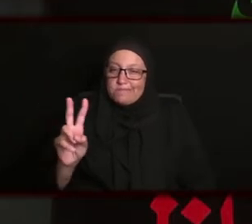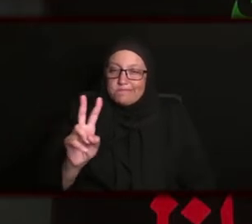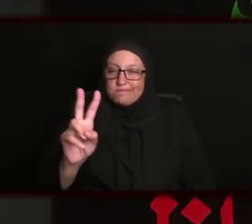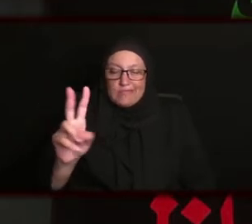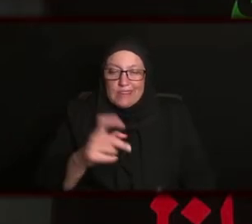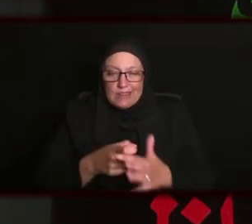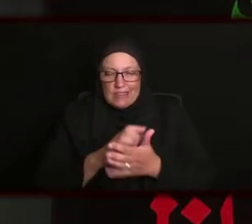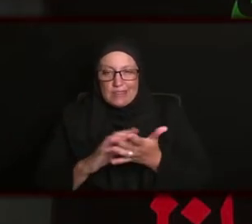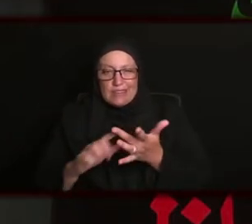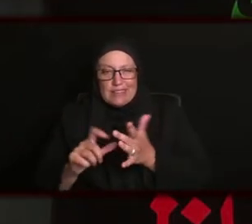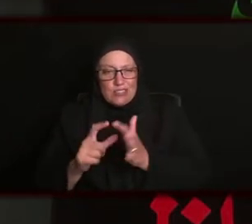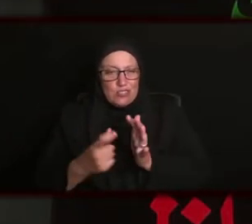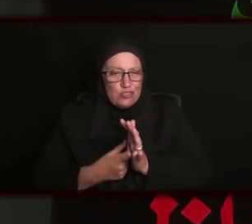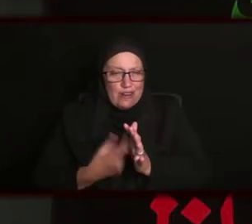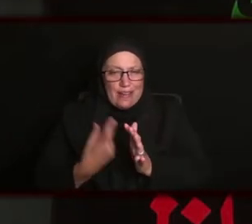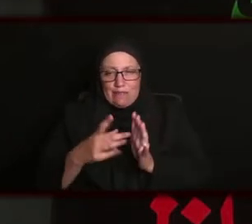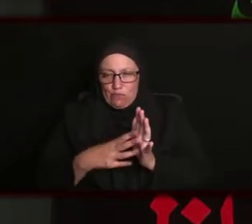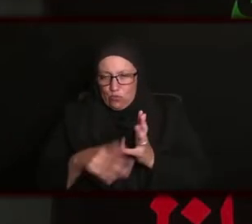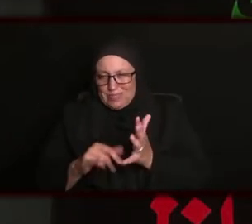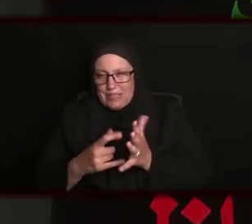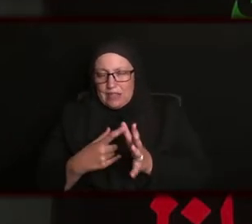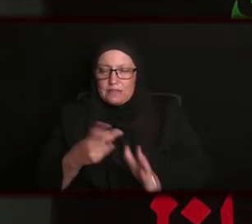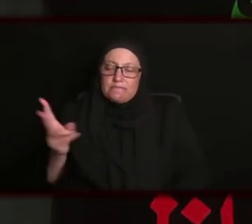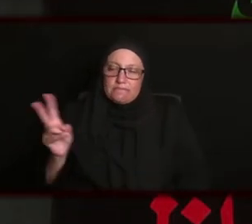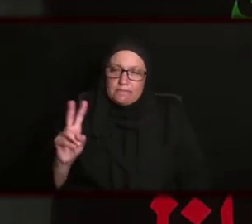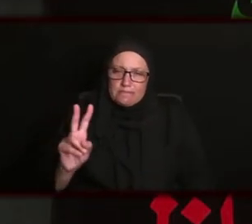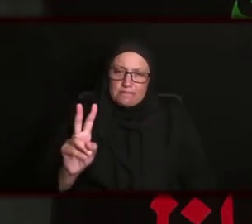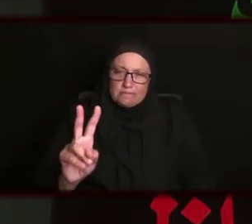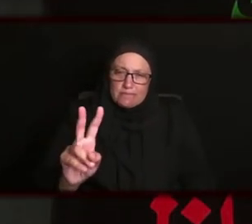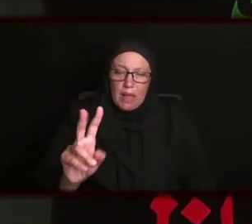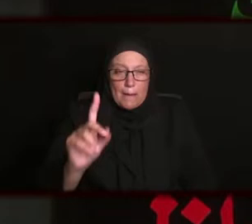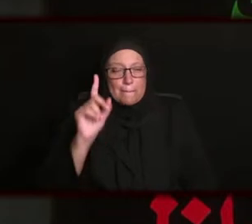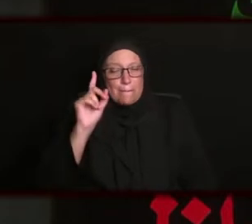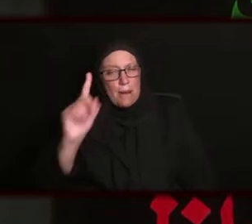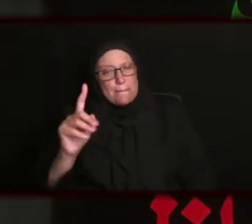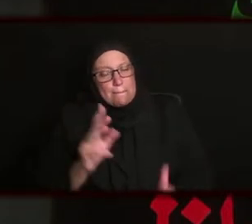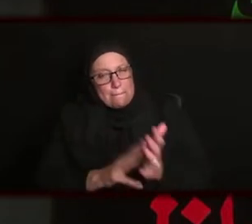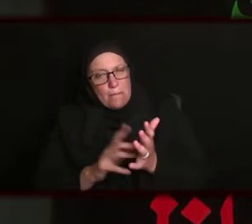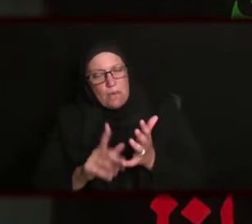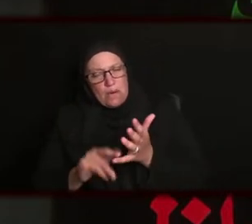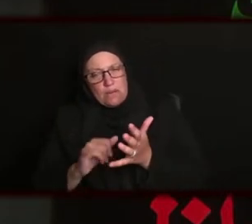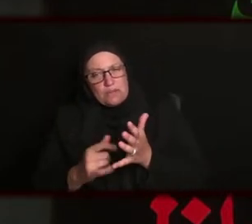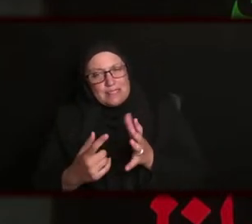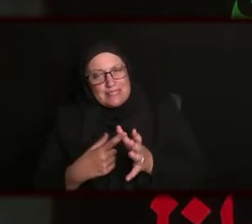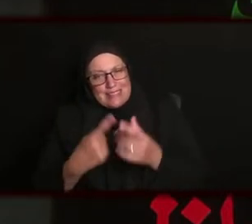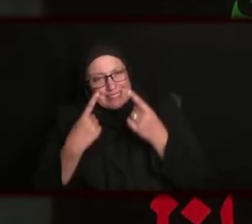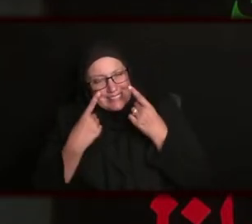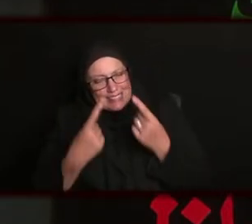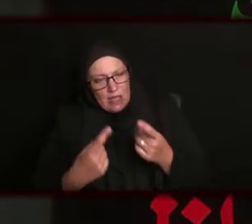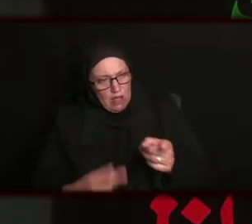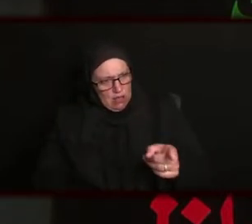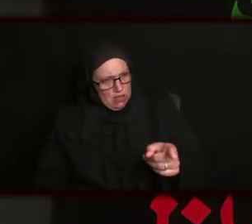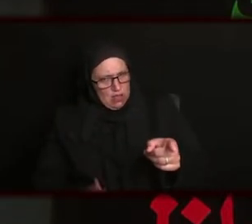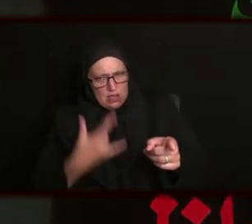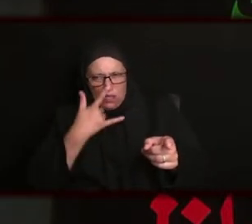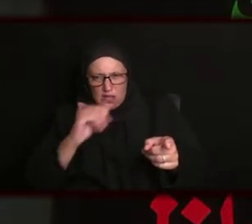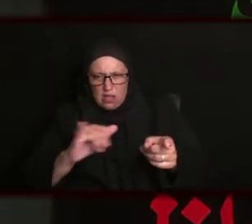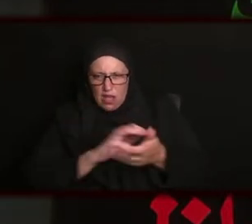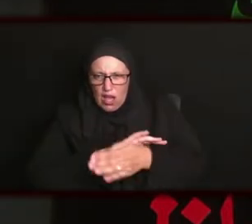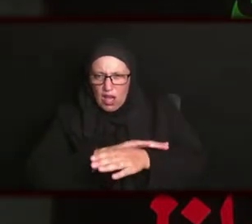that apparently in the fiqhi jurisprudential halal and haram was haram. And